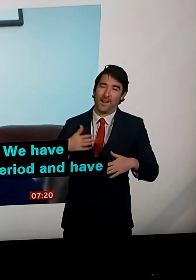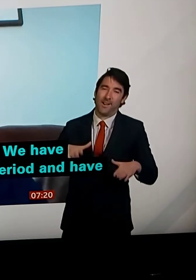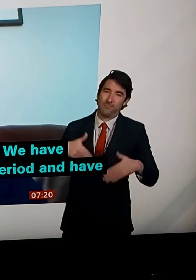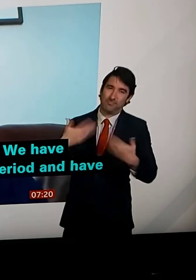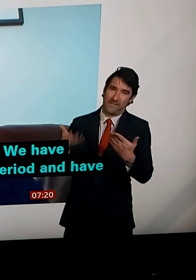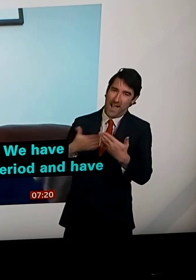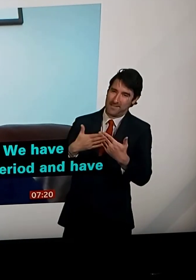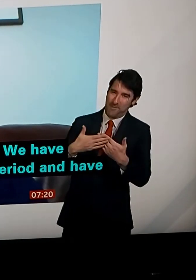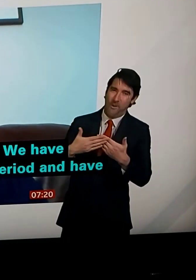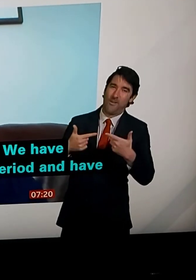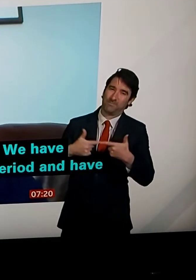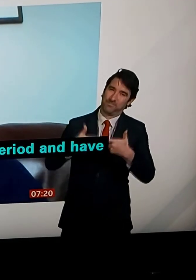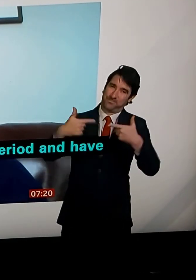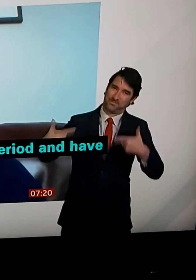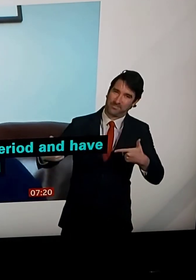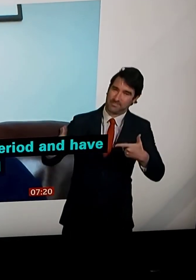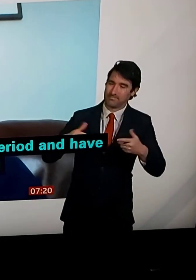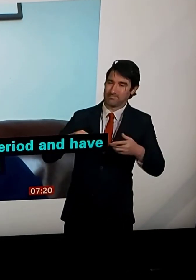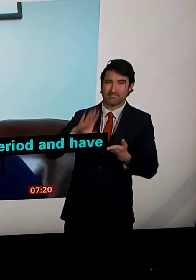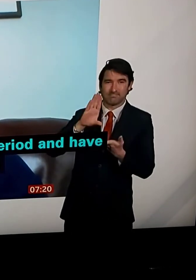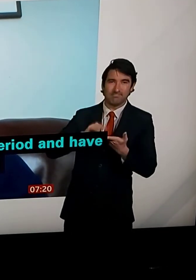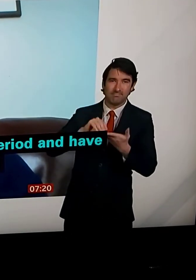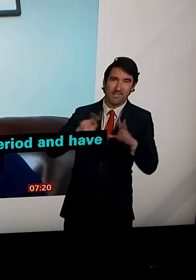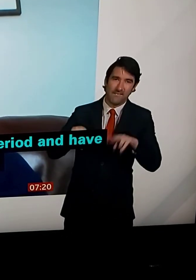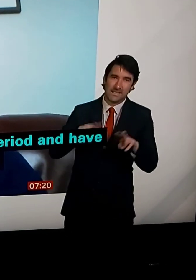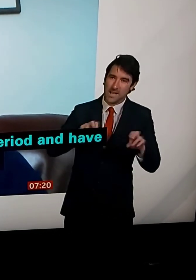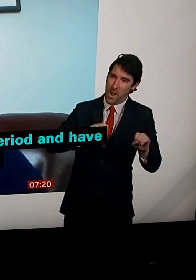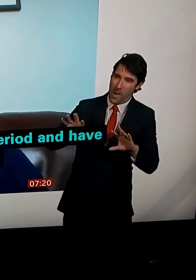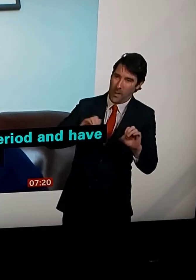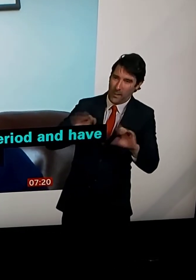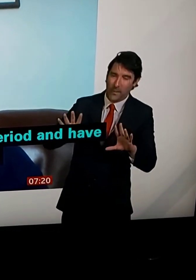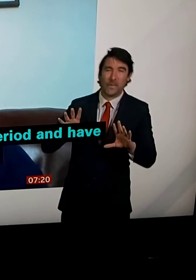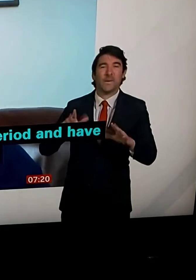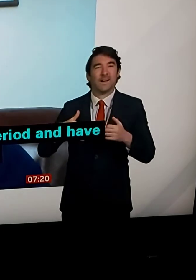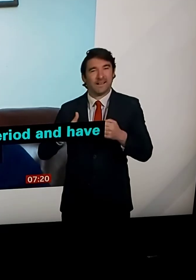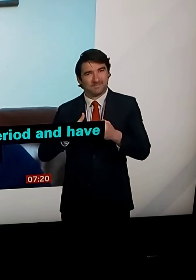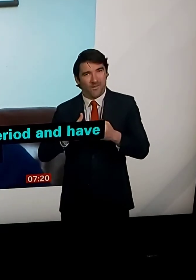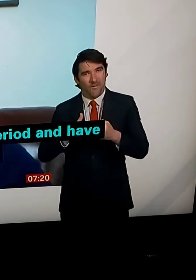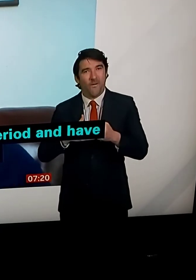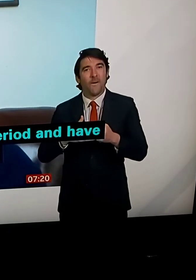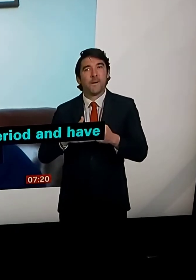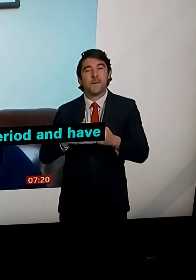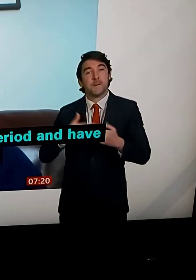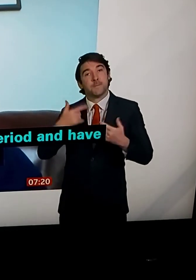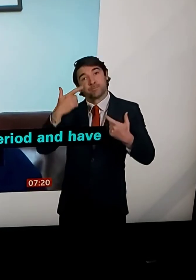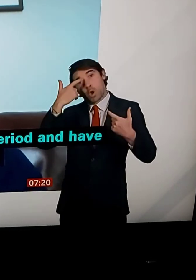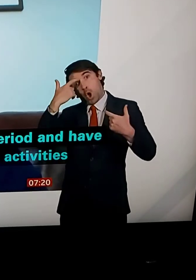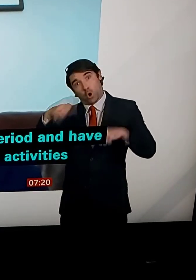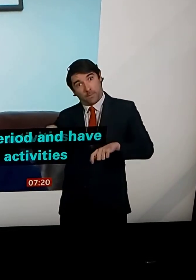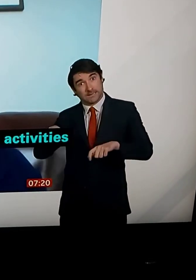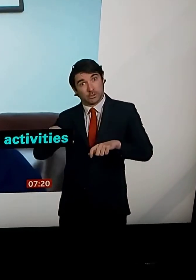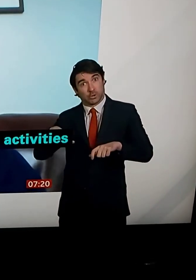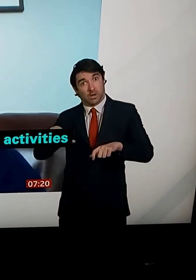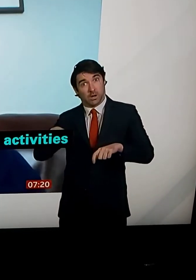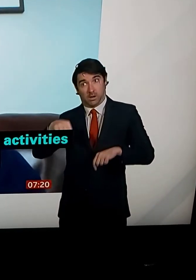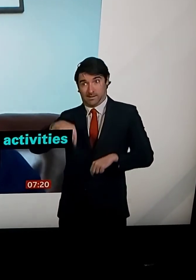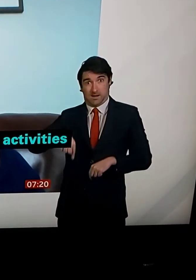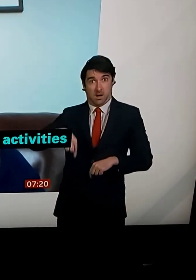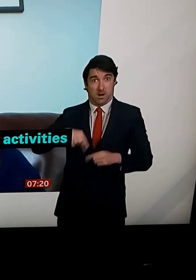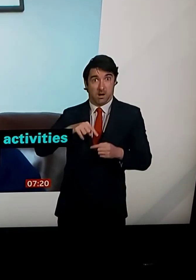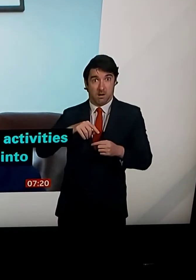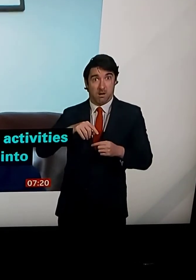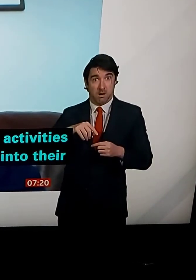students connect and also settle into their experience with us. I think in terms of campus accommodation, we fully appreciate that it's